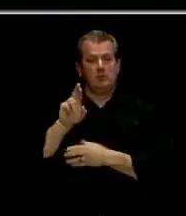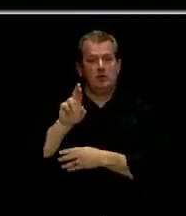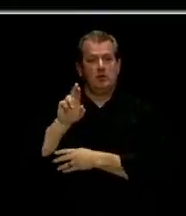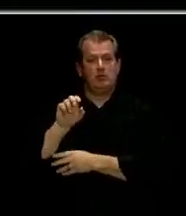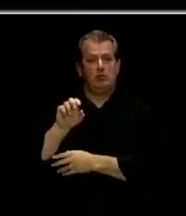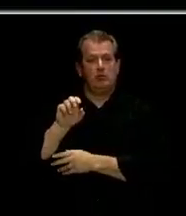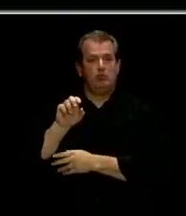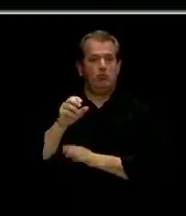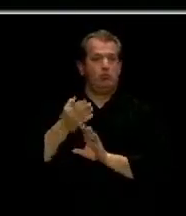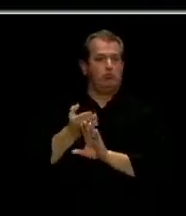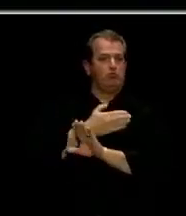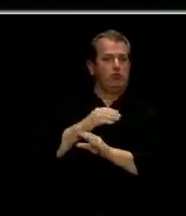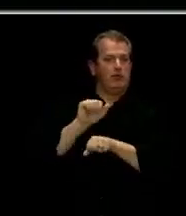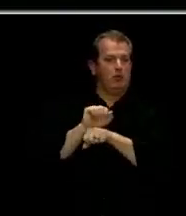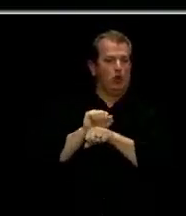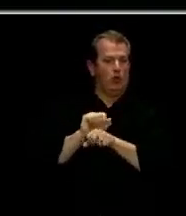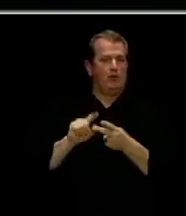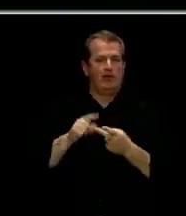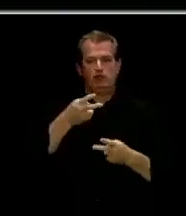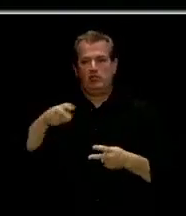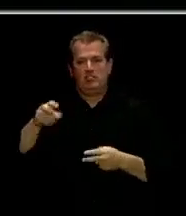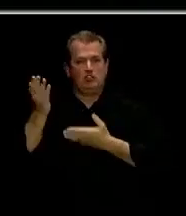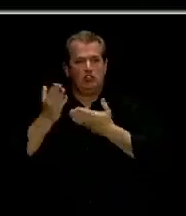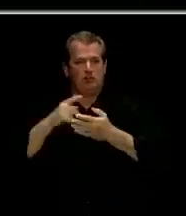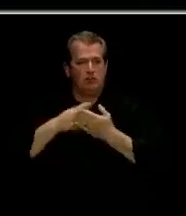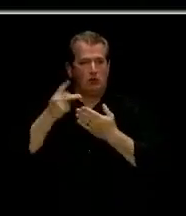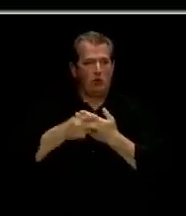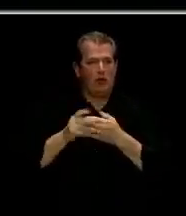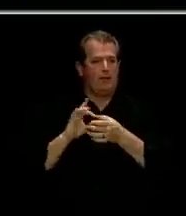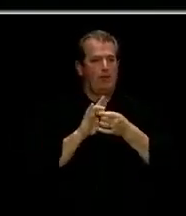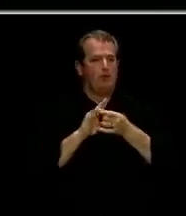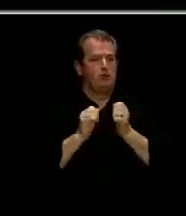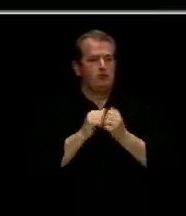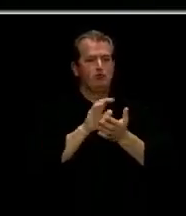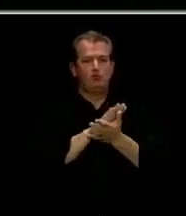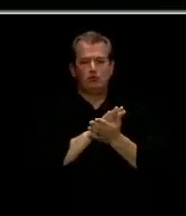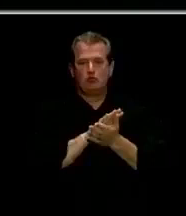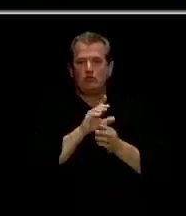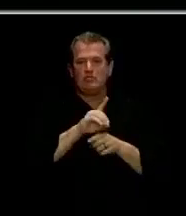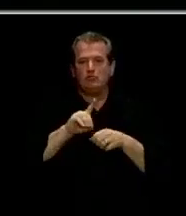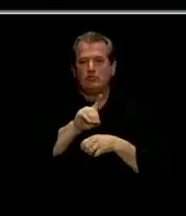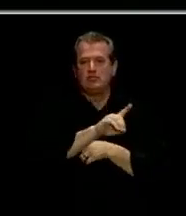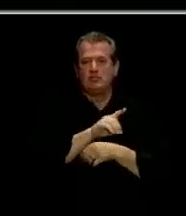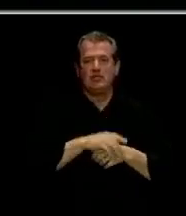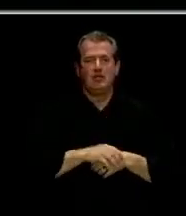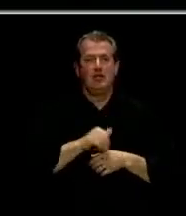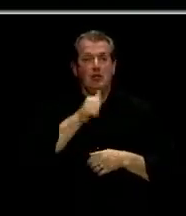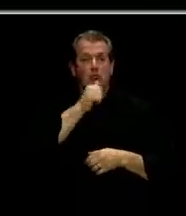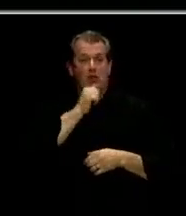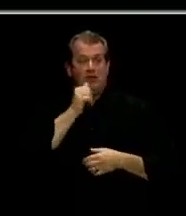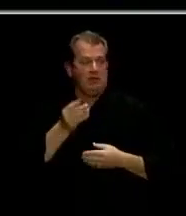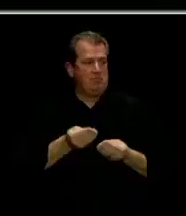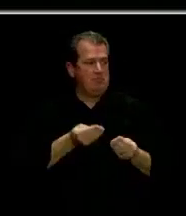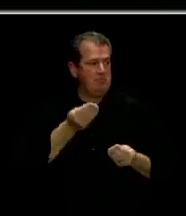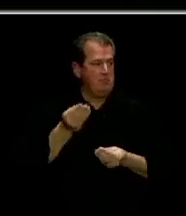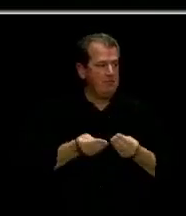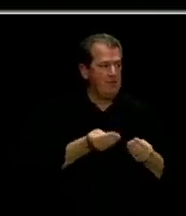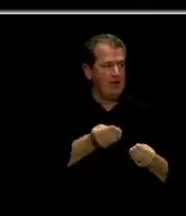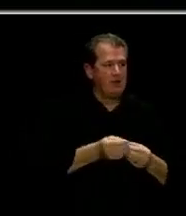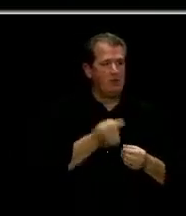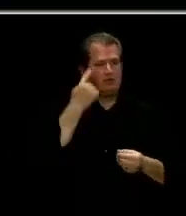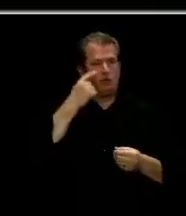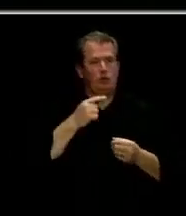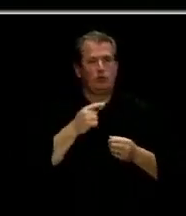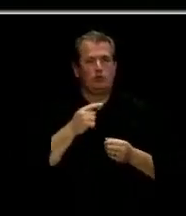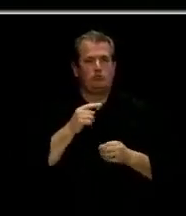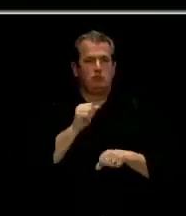programs, pre-employment transition service programs. We partner with school districts and private providers for career camps